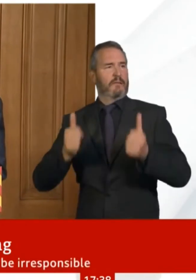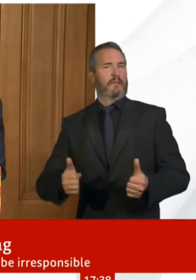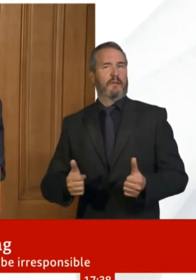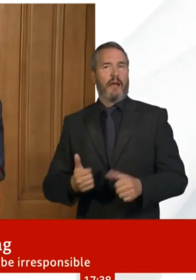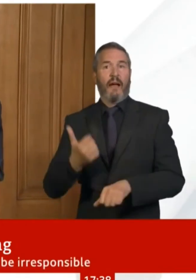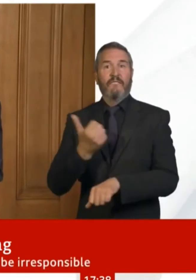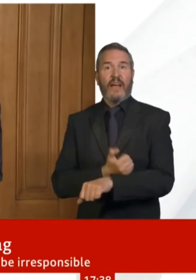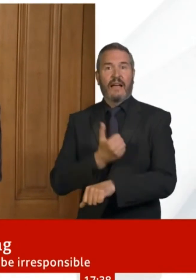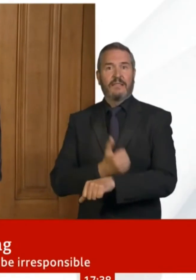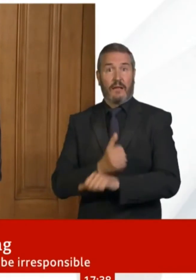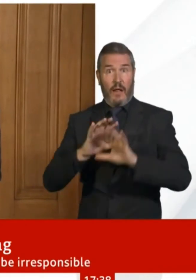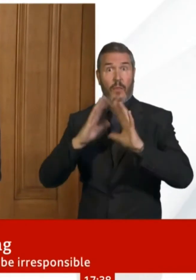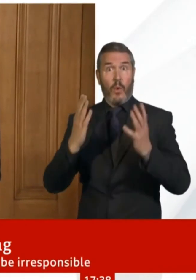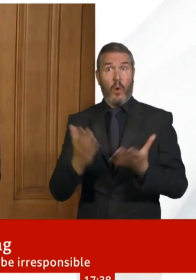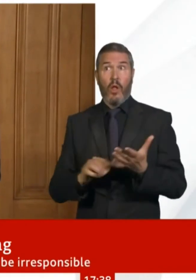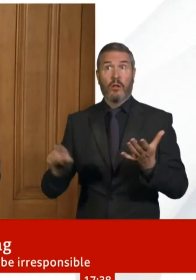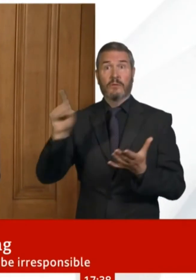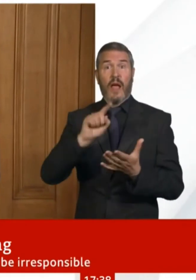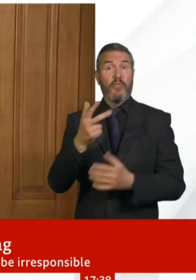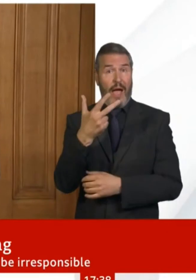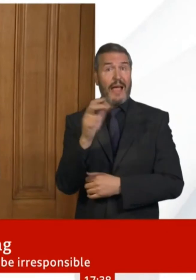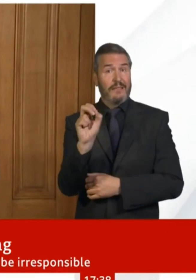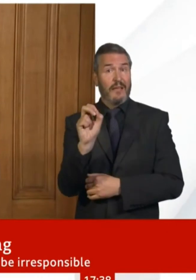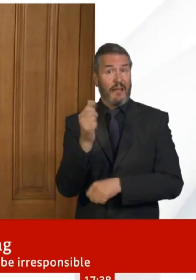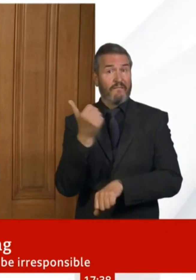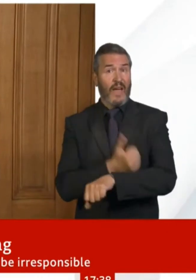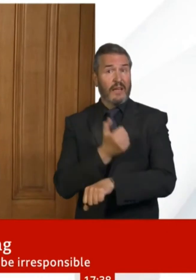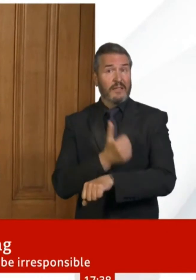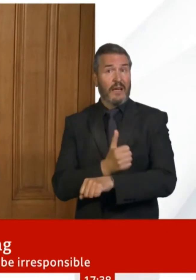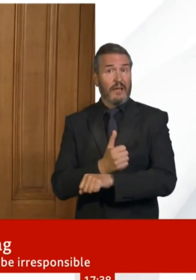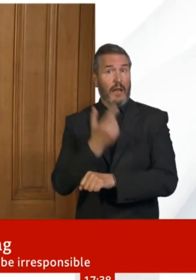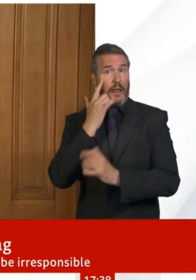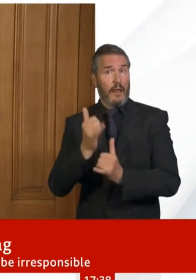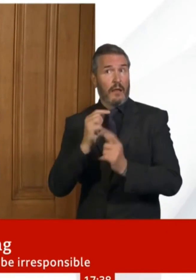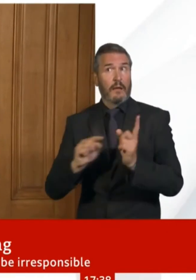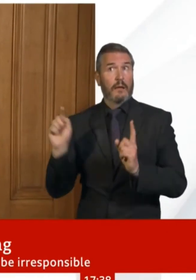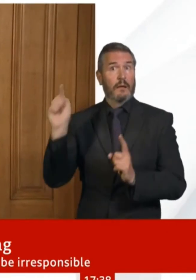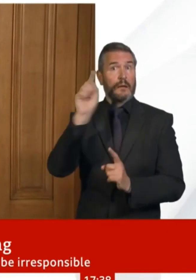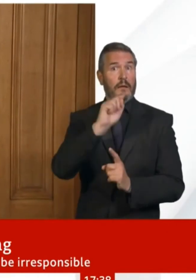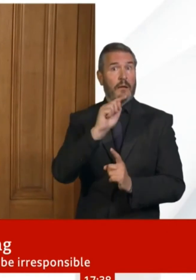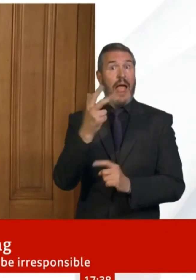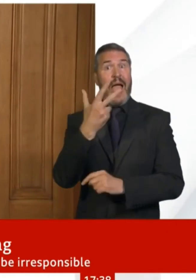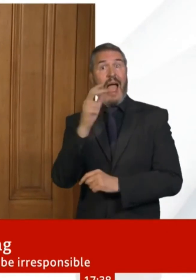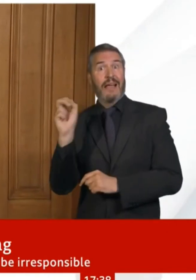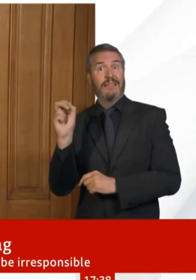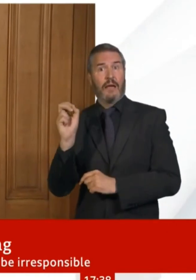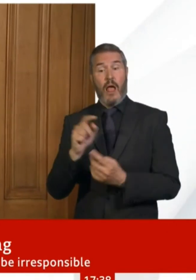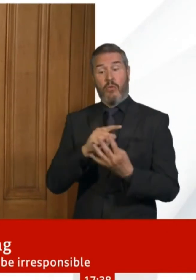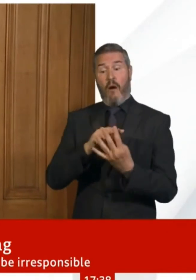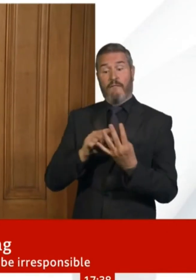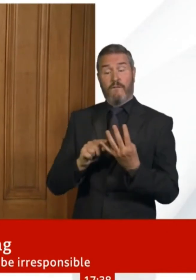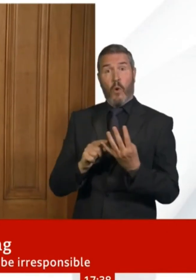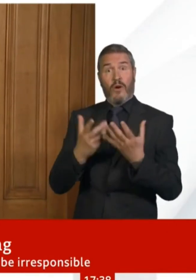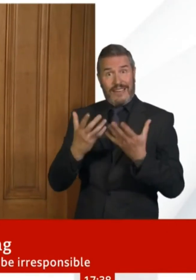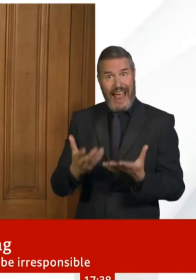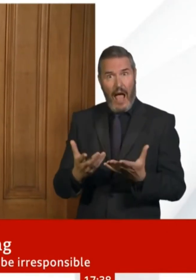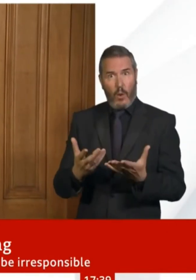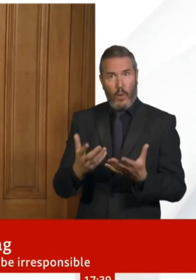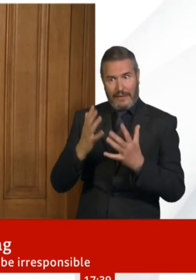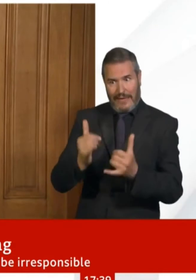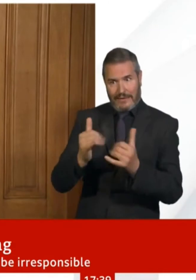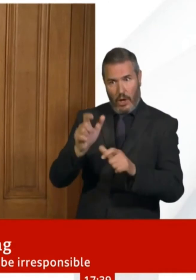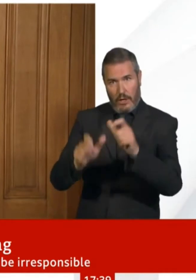vaccine programs across the world, over 80 around the world. Probably 4 of those are in the clinic now. There are